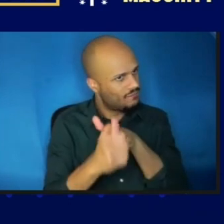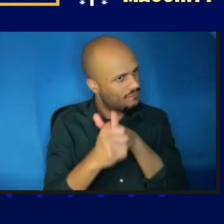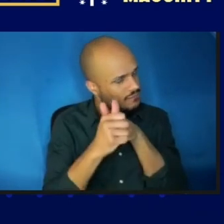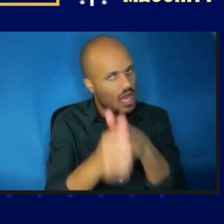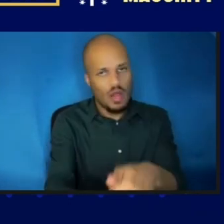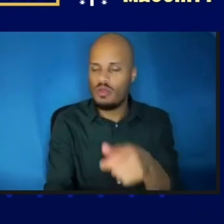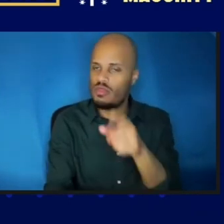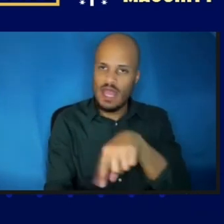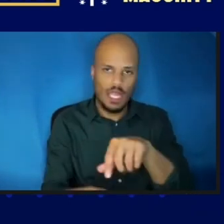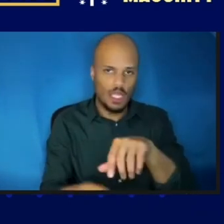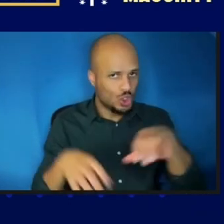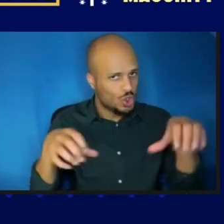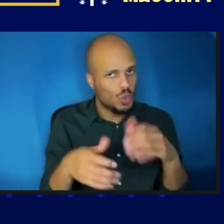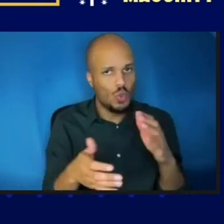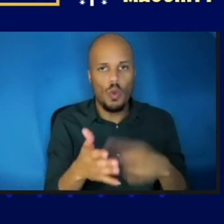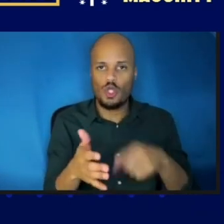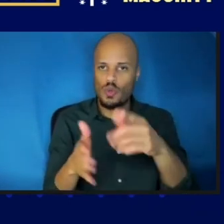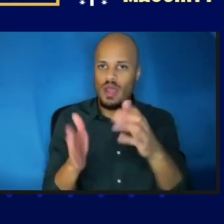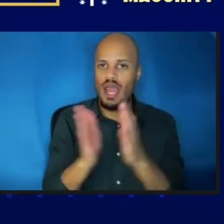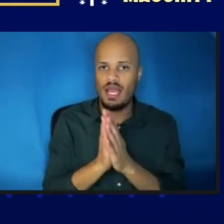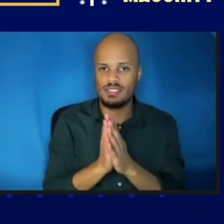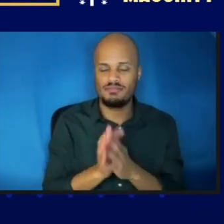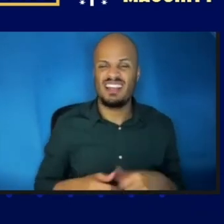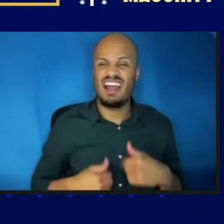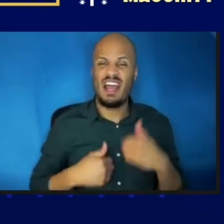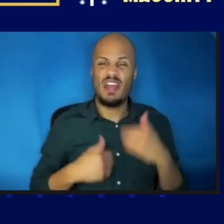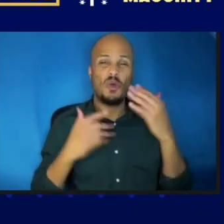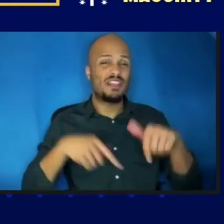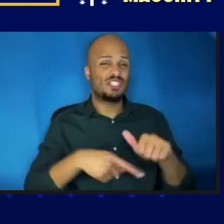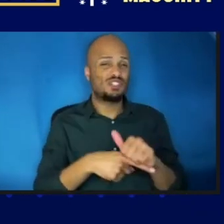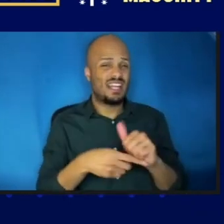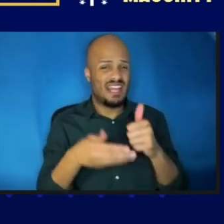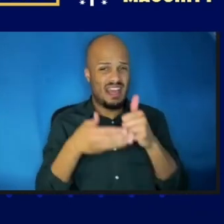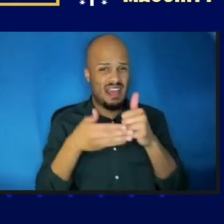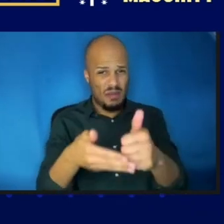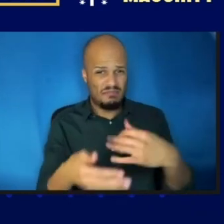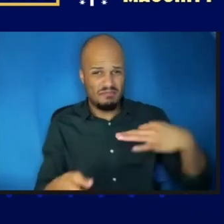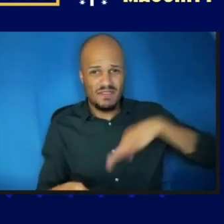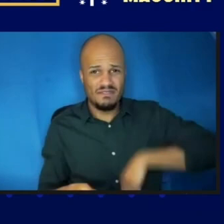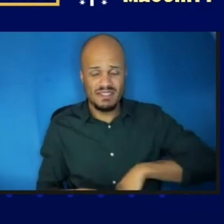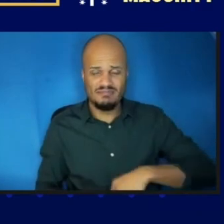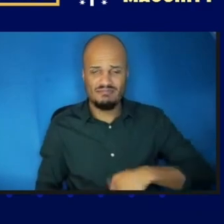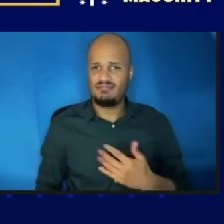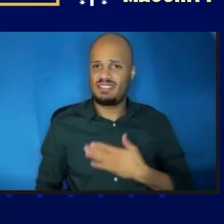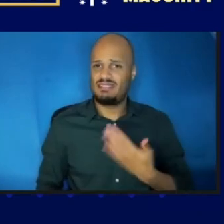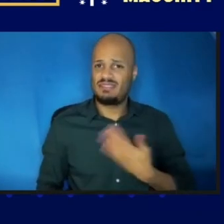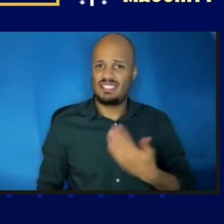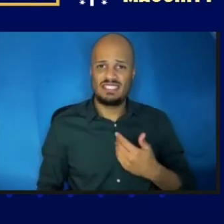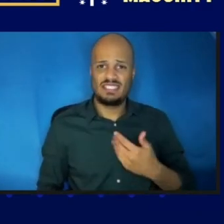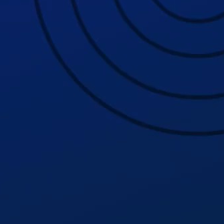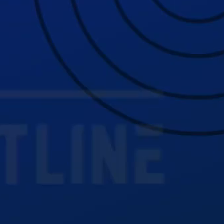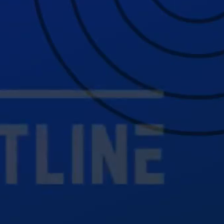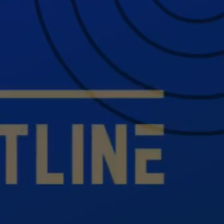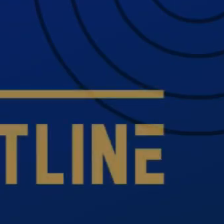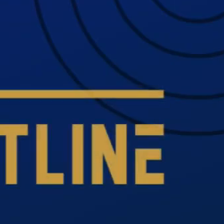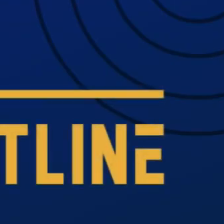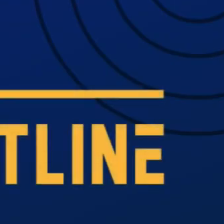asking. And I hope that this part of the training has been helpful to you. I'm glad to share in this knowledge. We're about to be done,